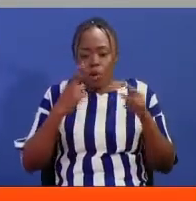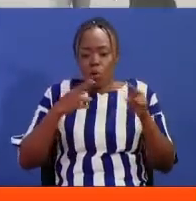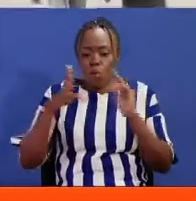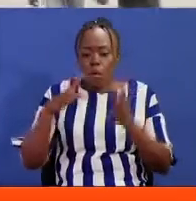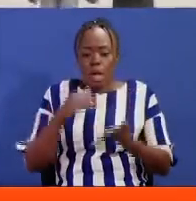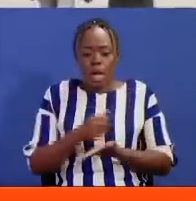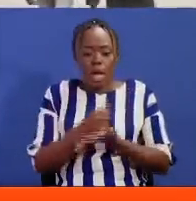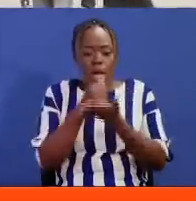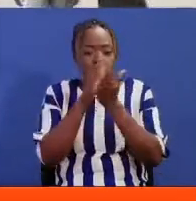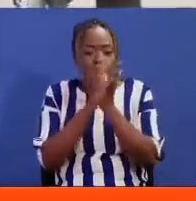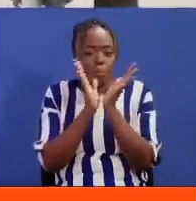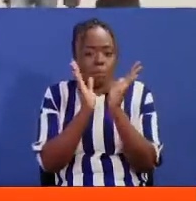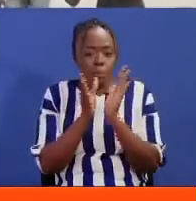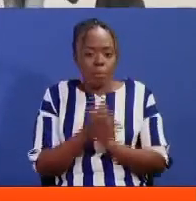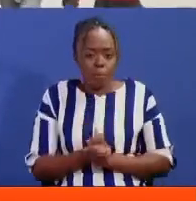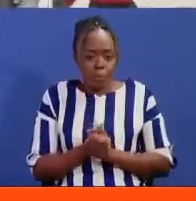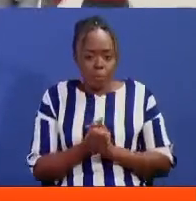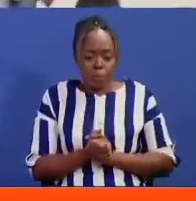aid.